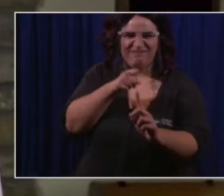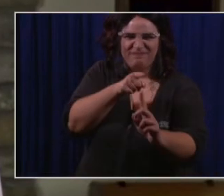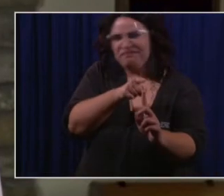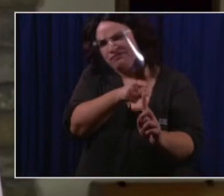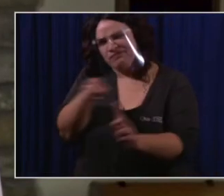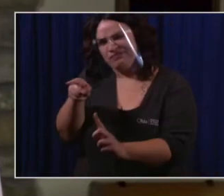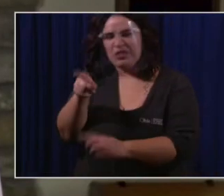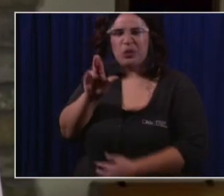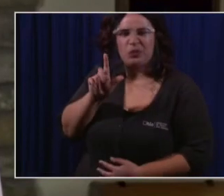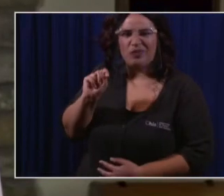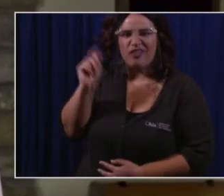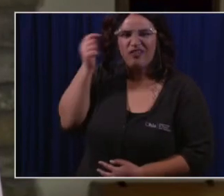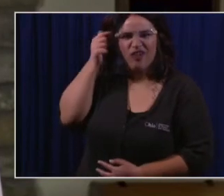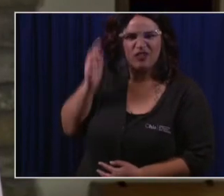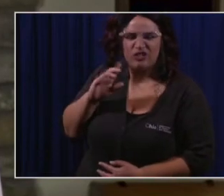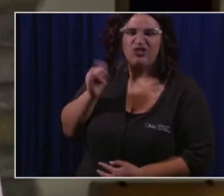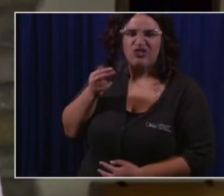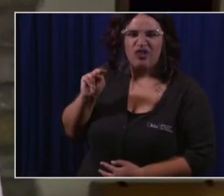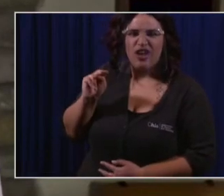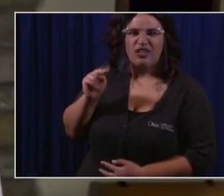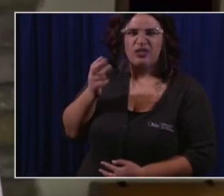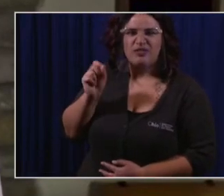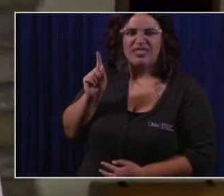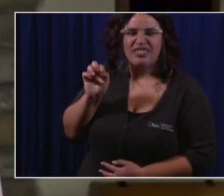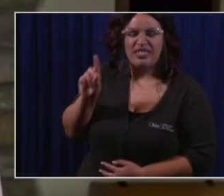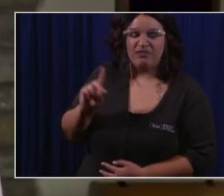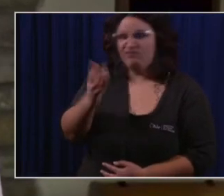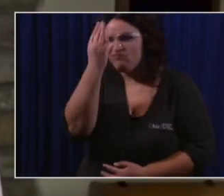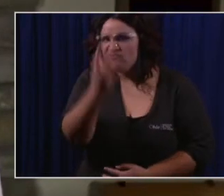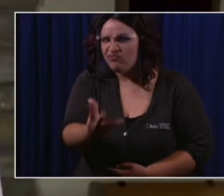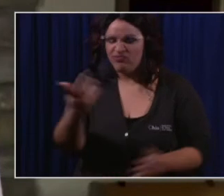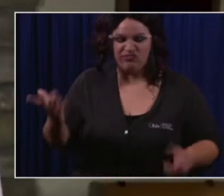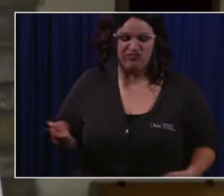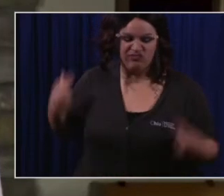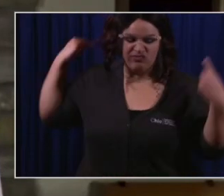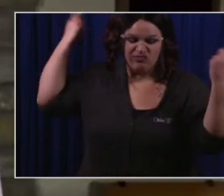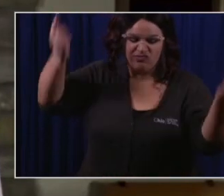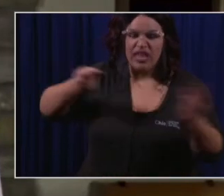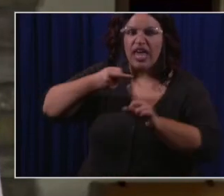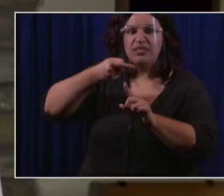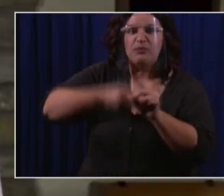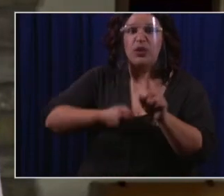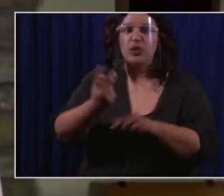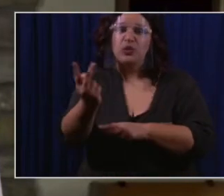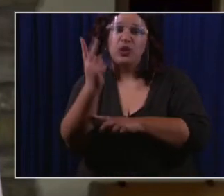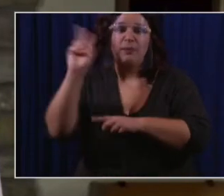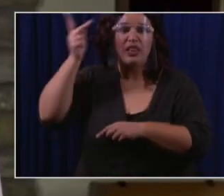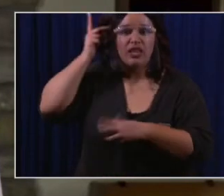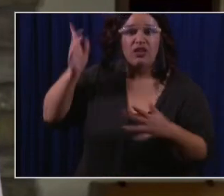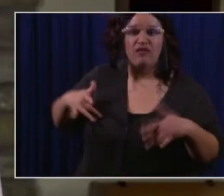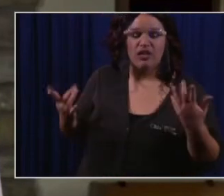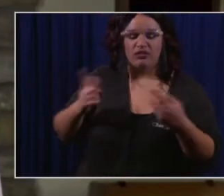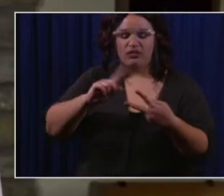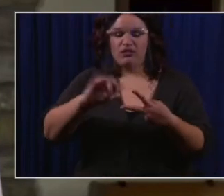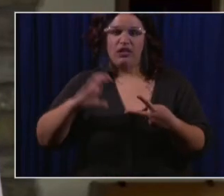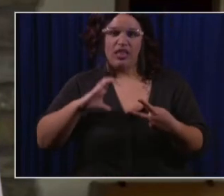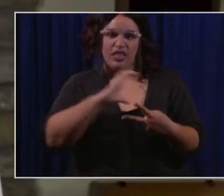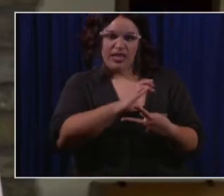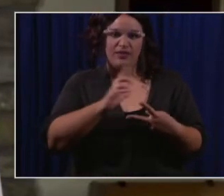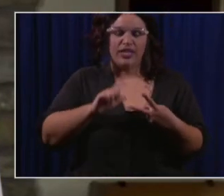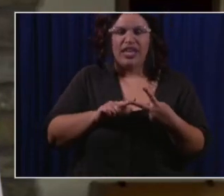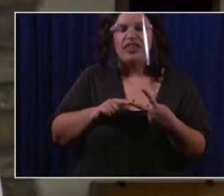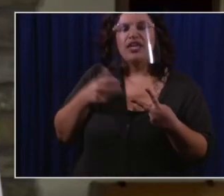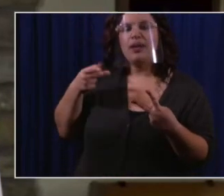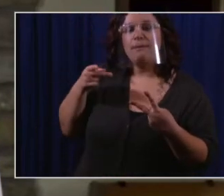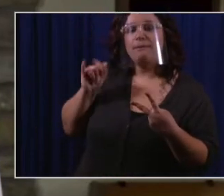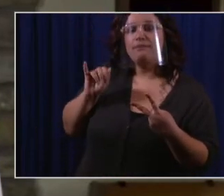Husted. Lieutenant Governor, you've been at two political events now within the last month, the one in Cleveland with the debate and then the Pence event